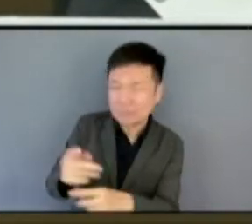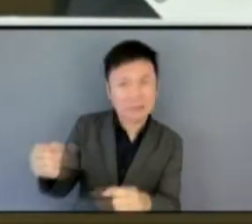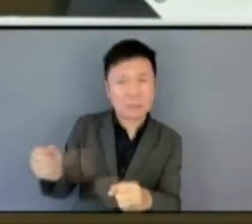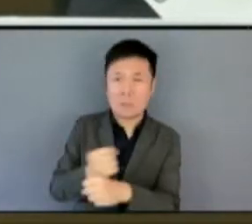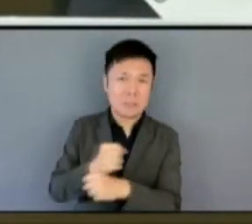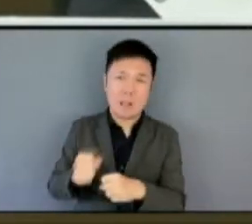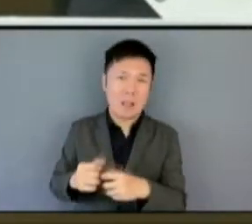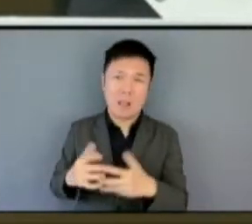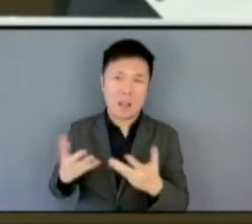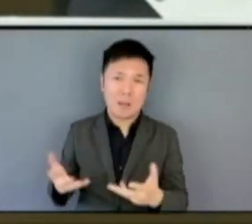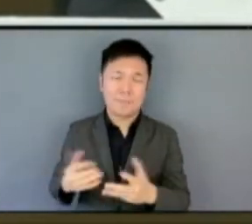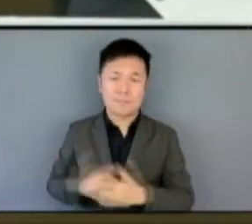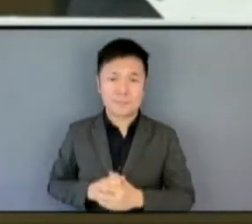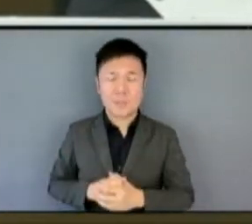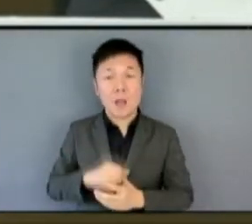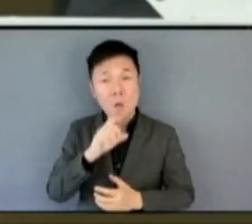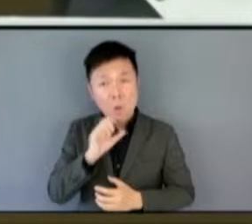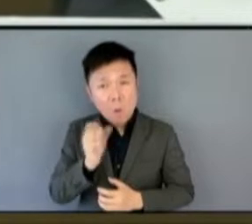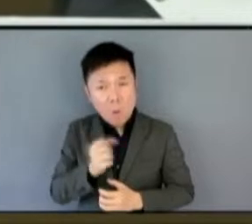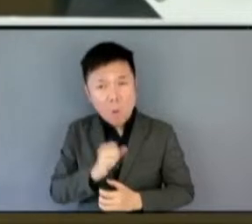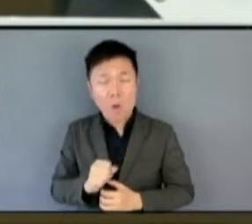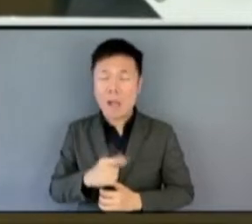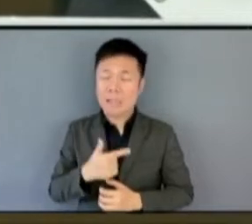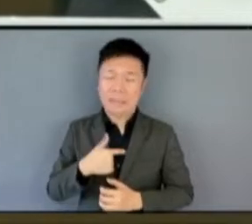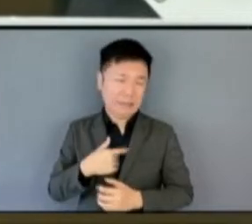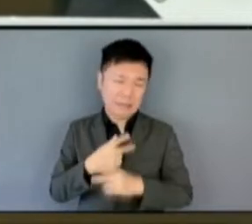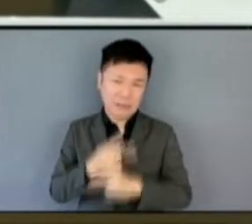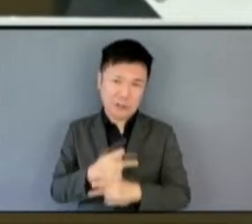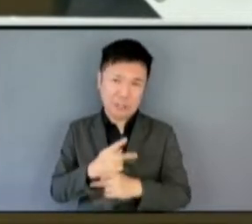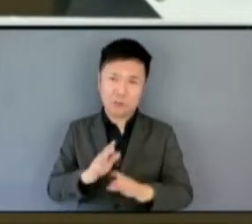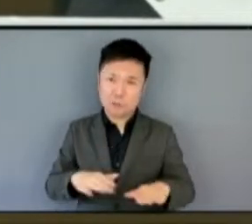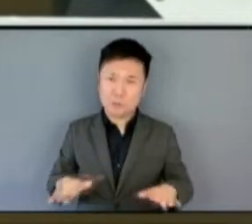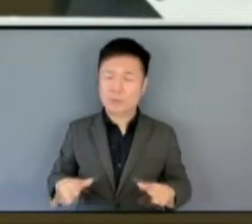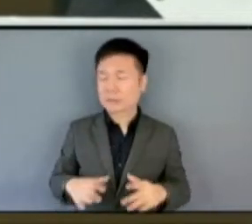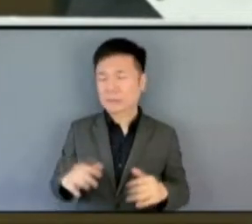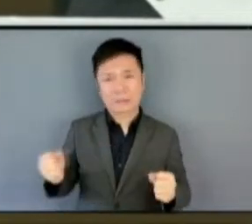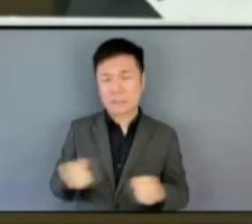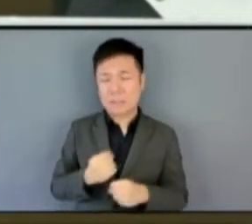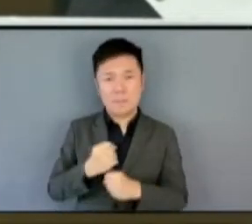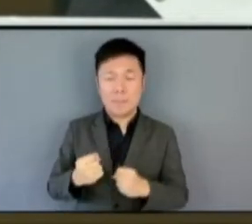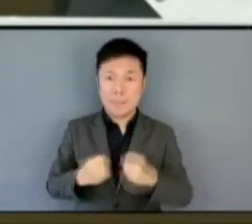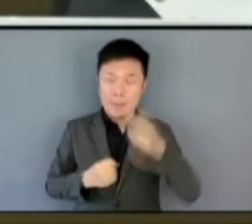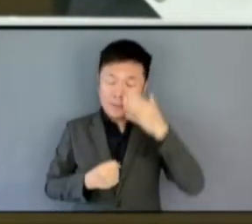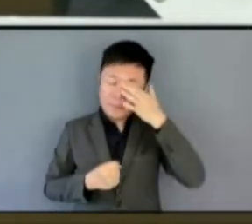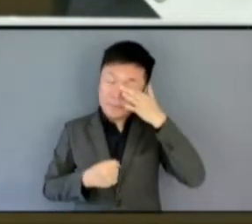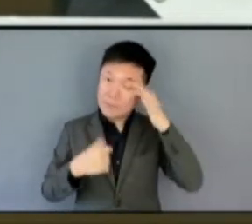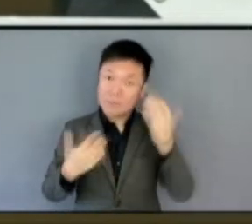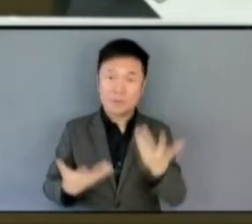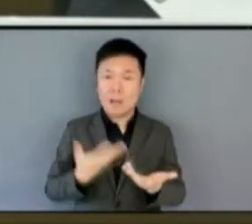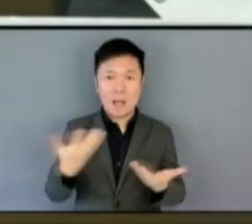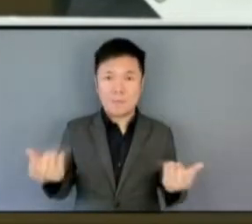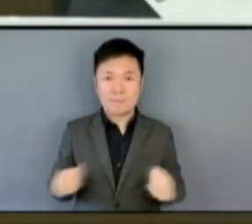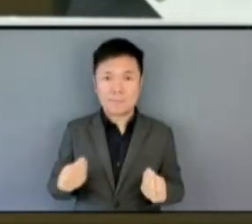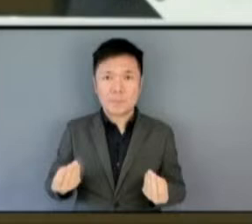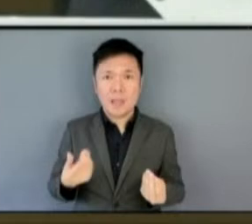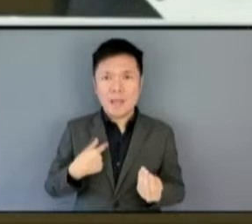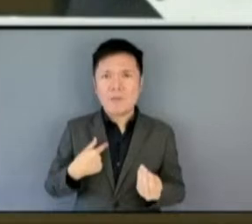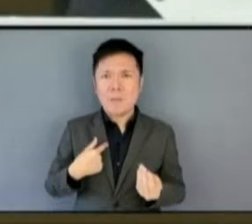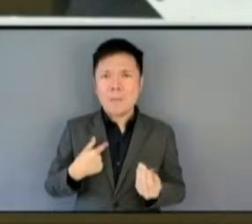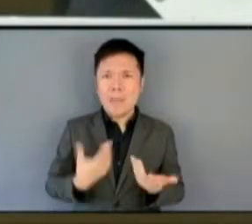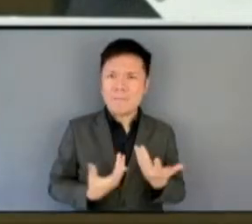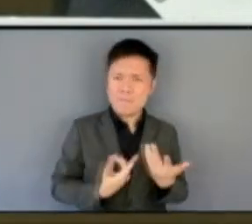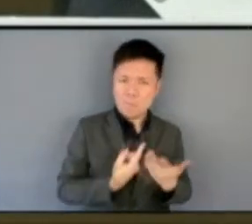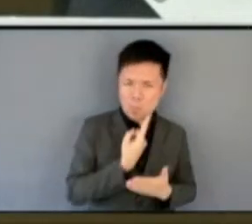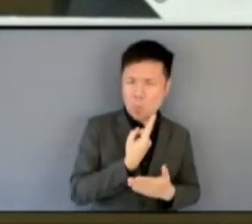So, elder care and child care centers needed, and it creates new jobs but increases